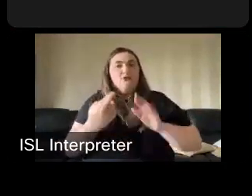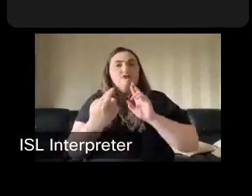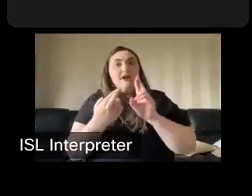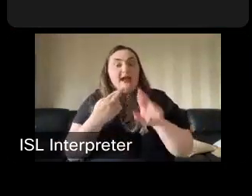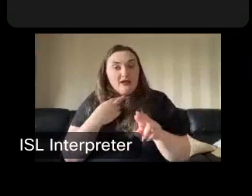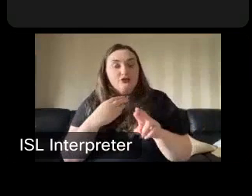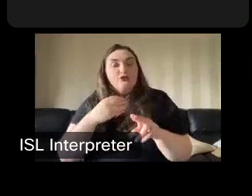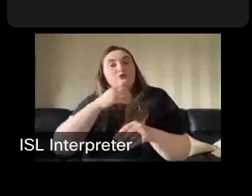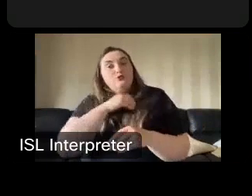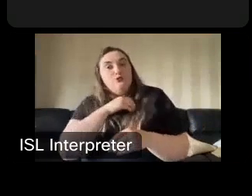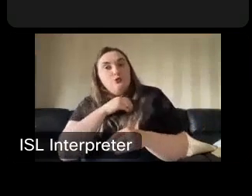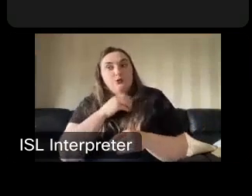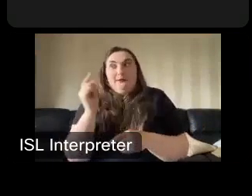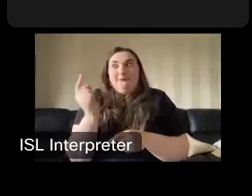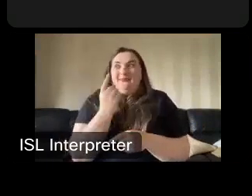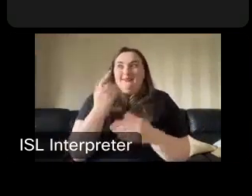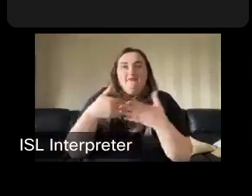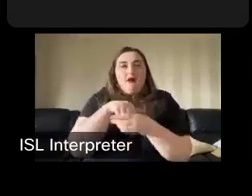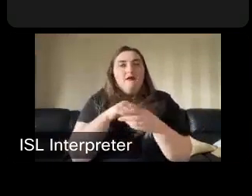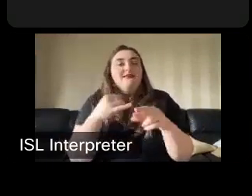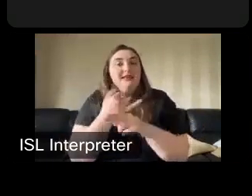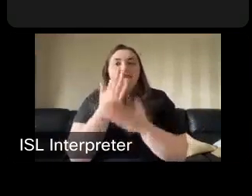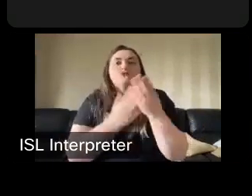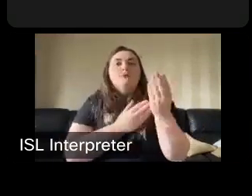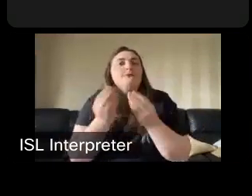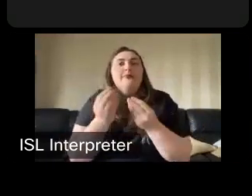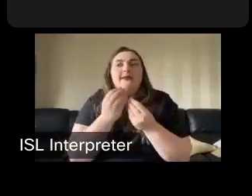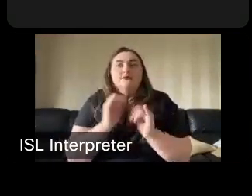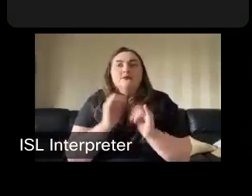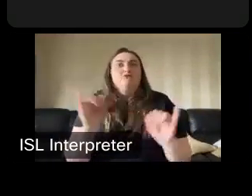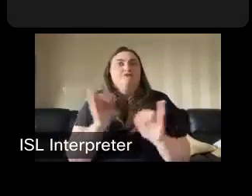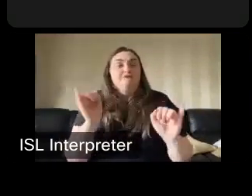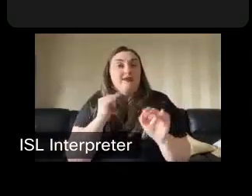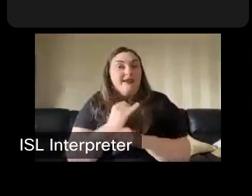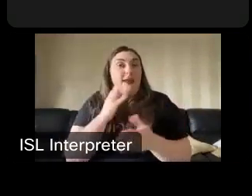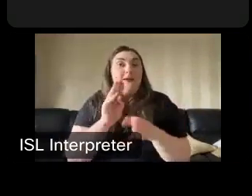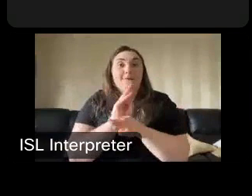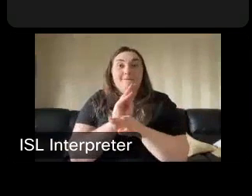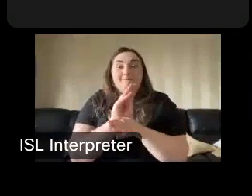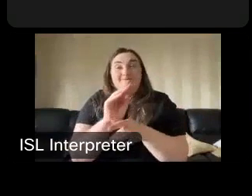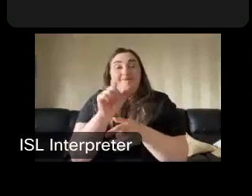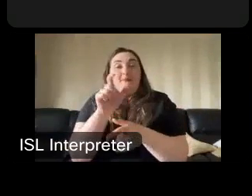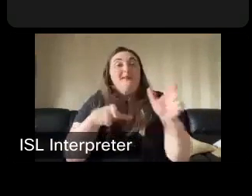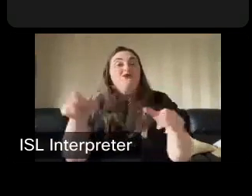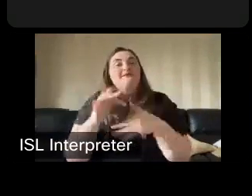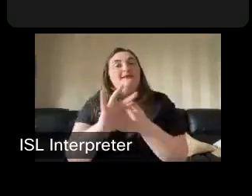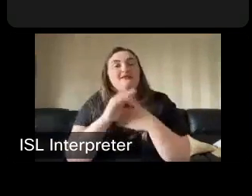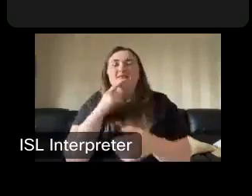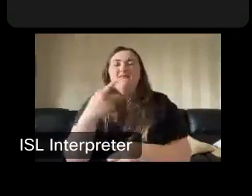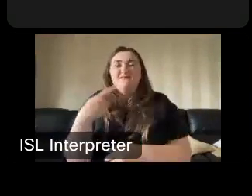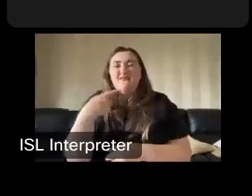to being involved in something, critical in a patient safety incident. It's very distressing.